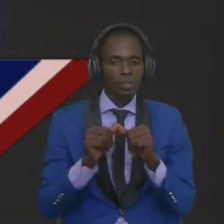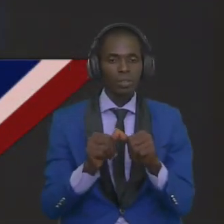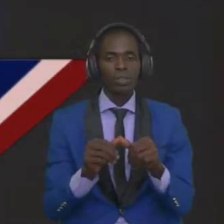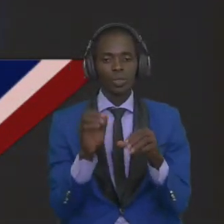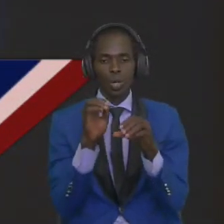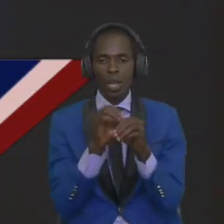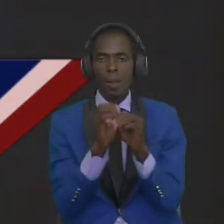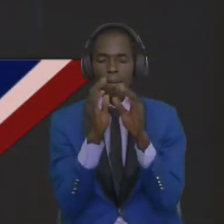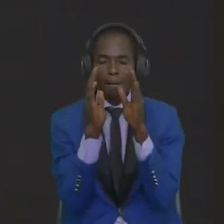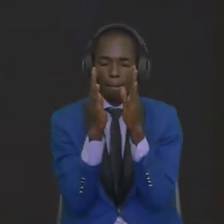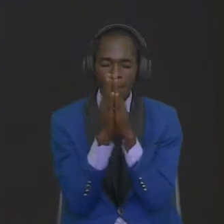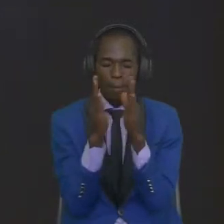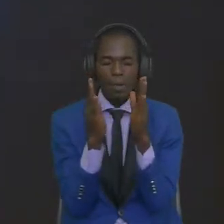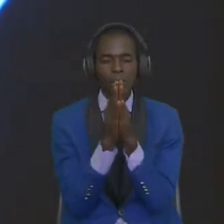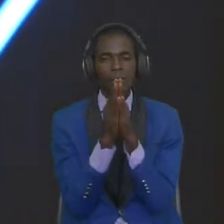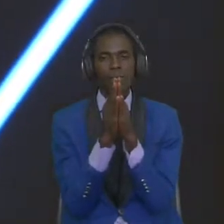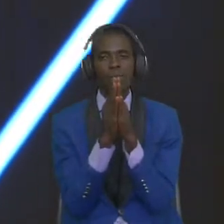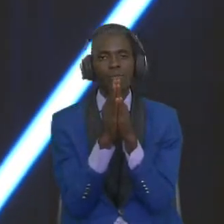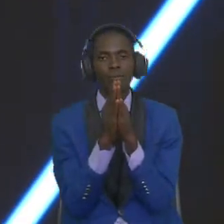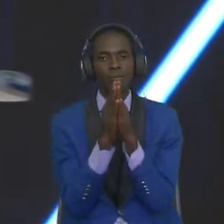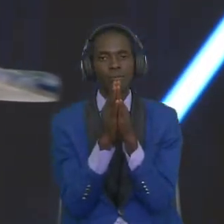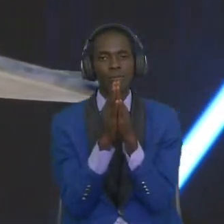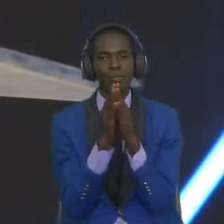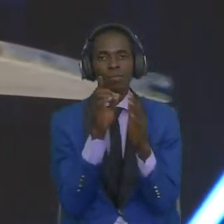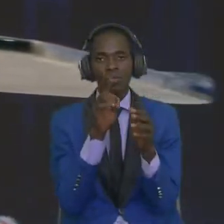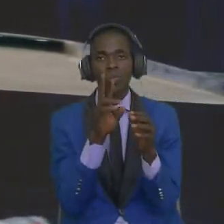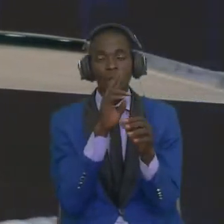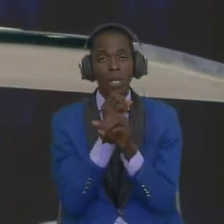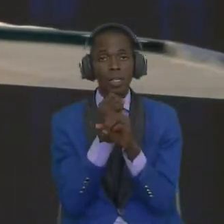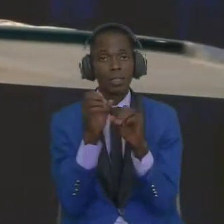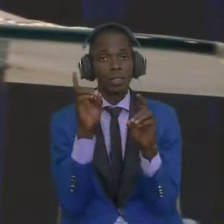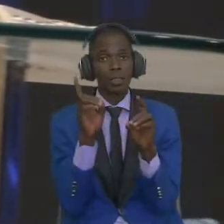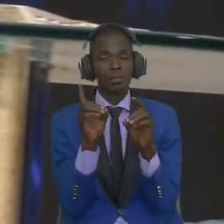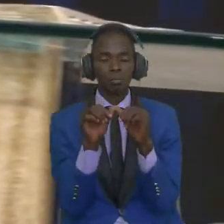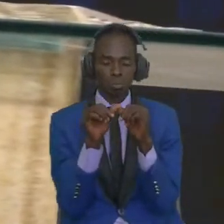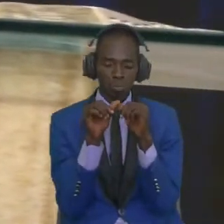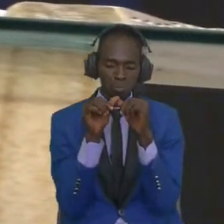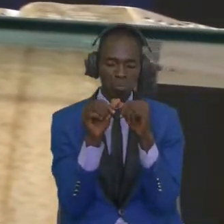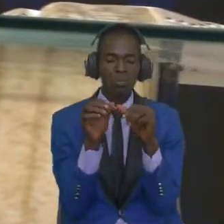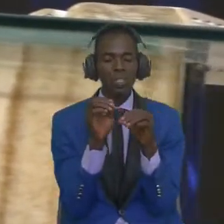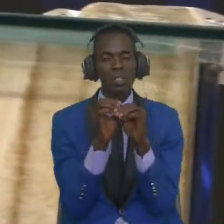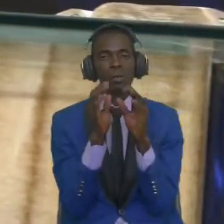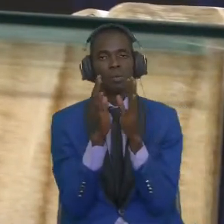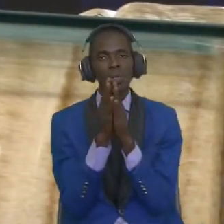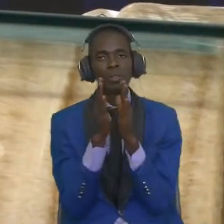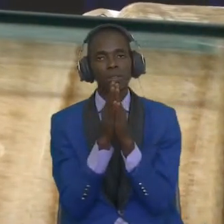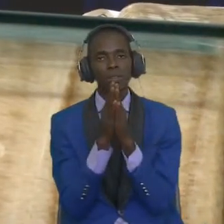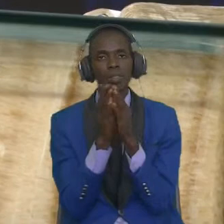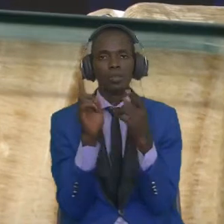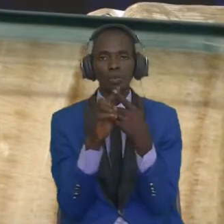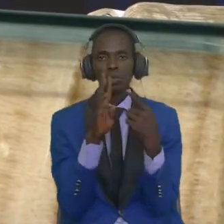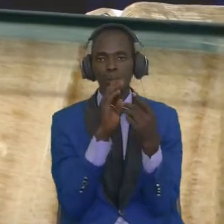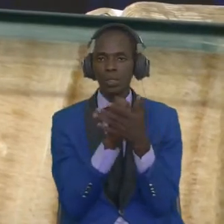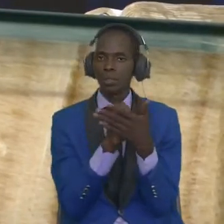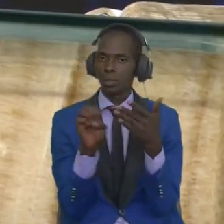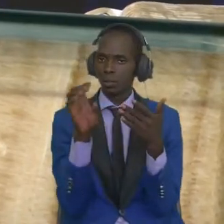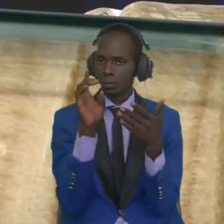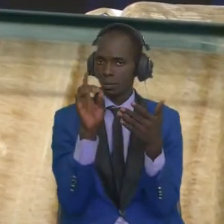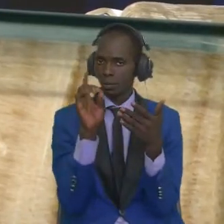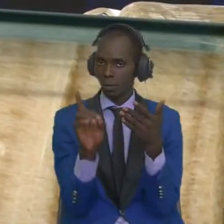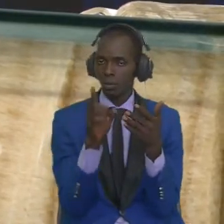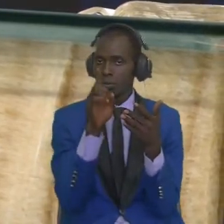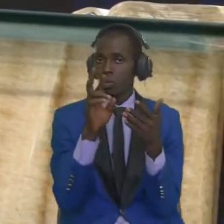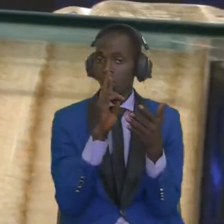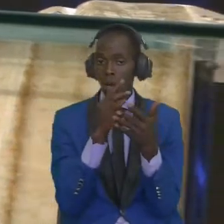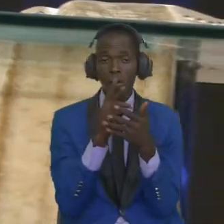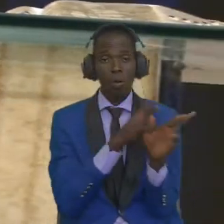thanksgiving. Continue in prayer. You are saved. Continue in prayer to be sanctified. You